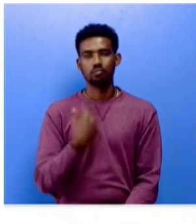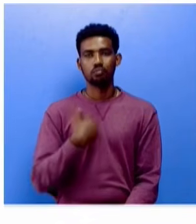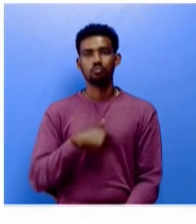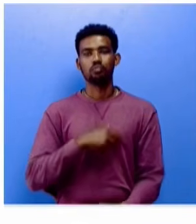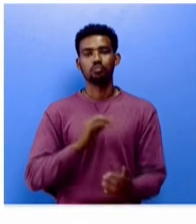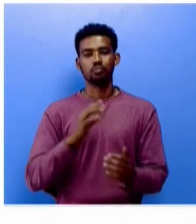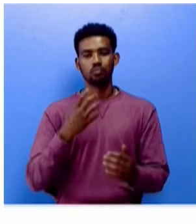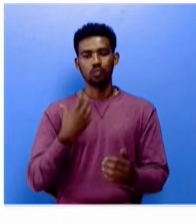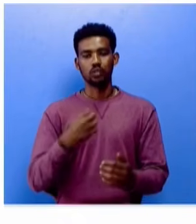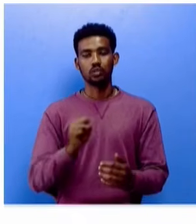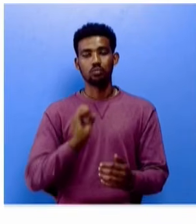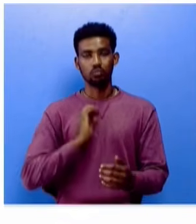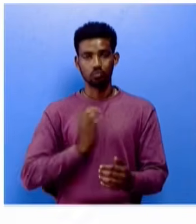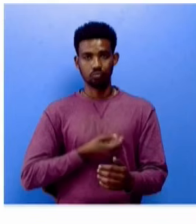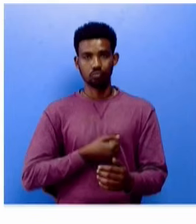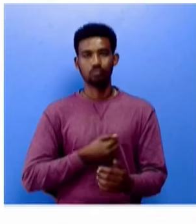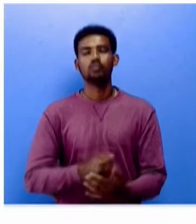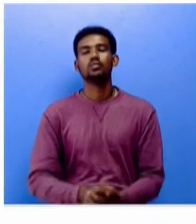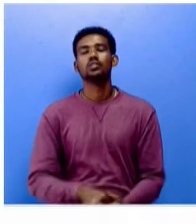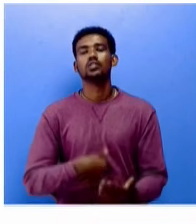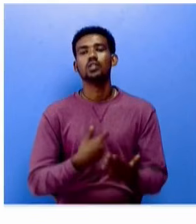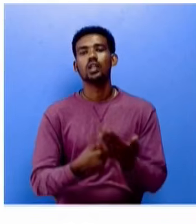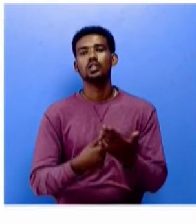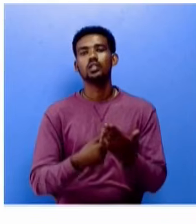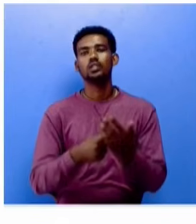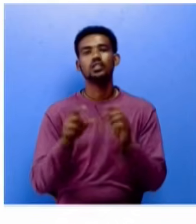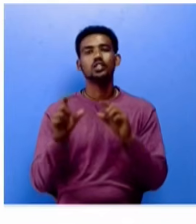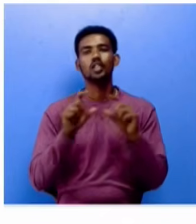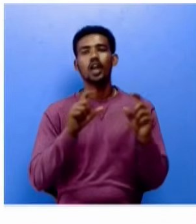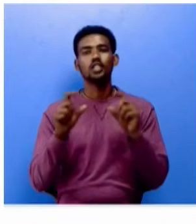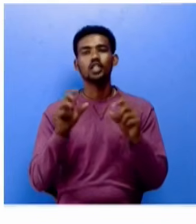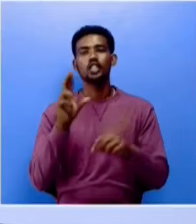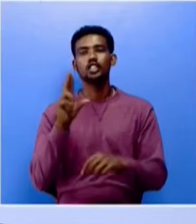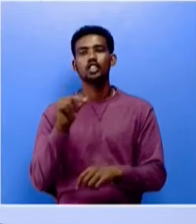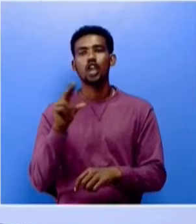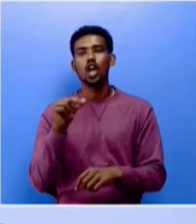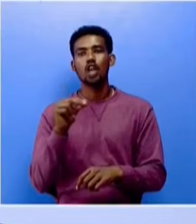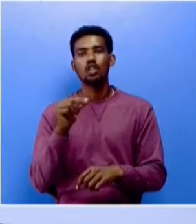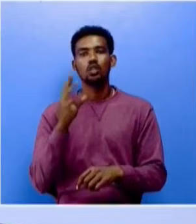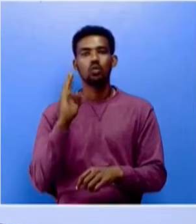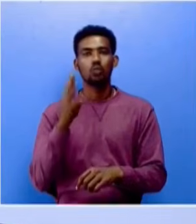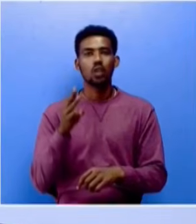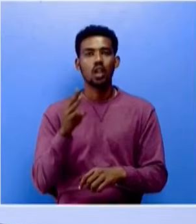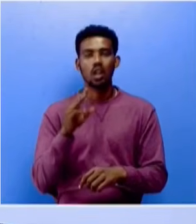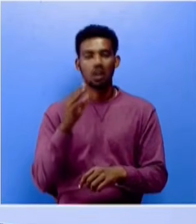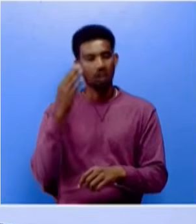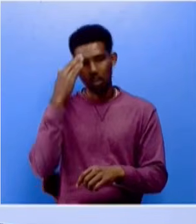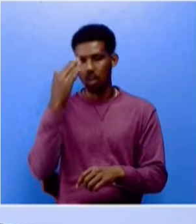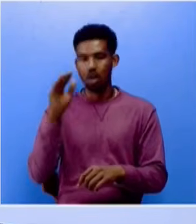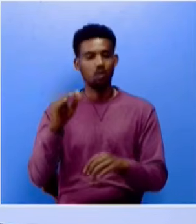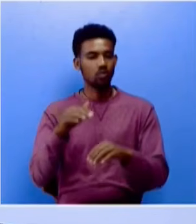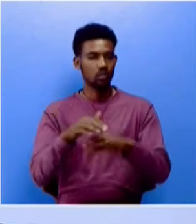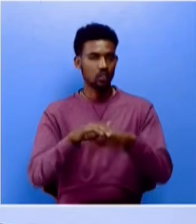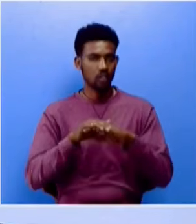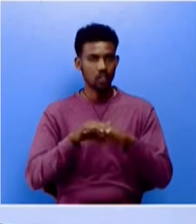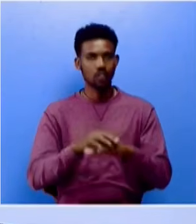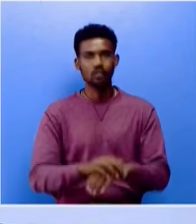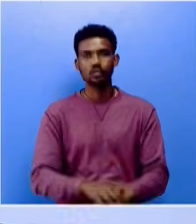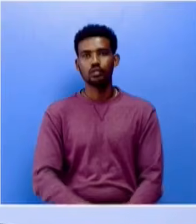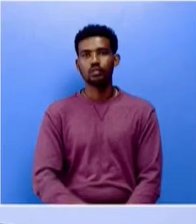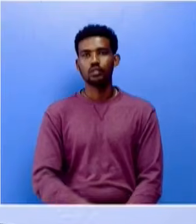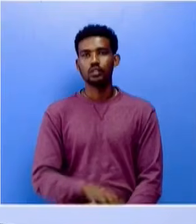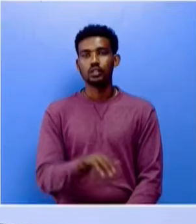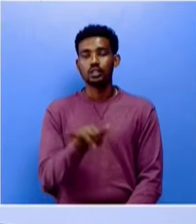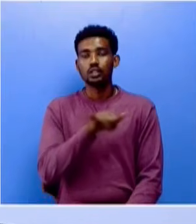But such kinds of structure is not well known in English. Okay? It's